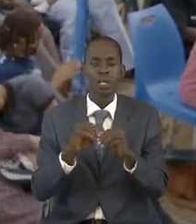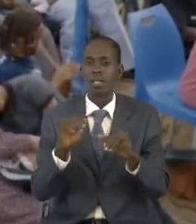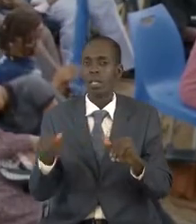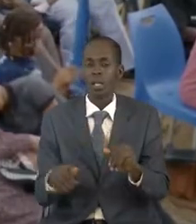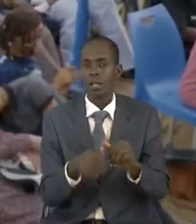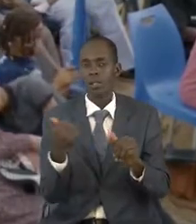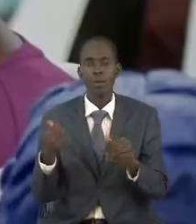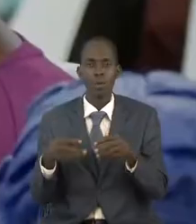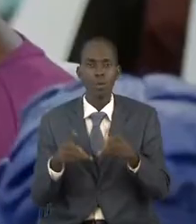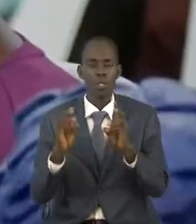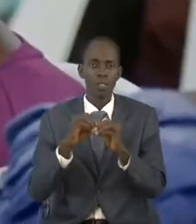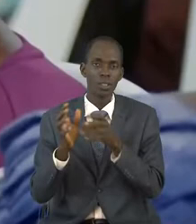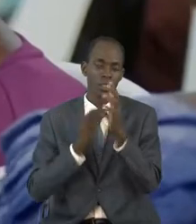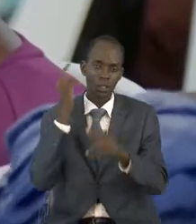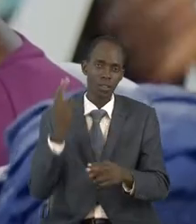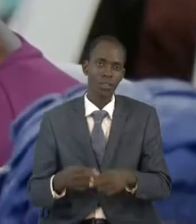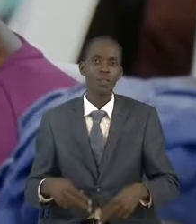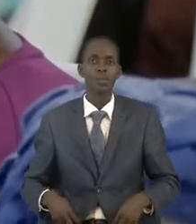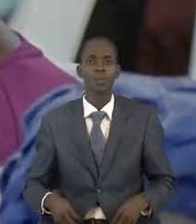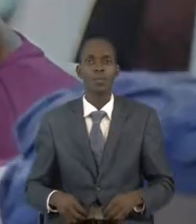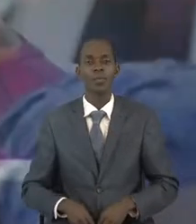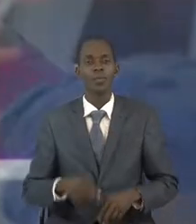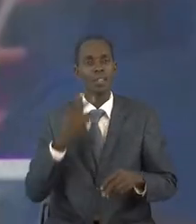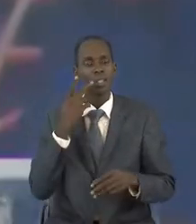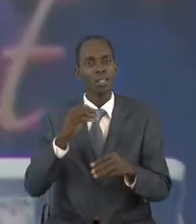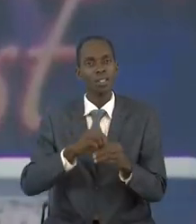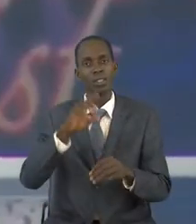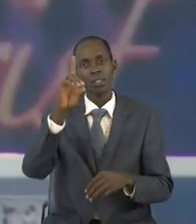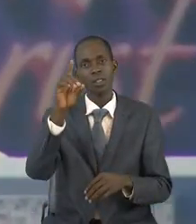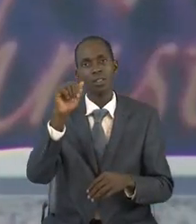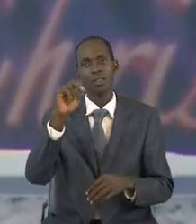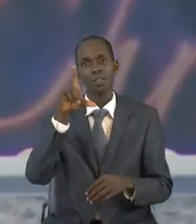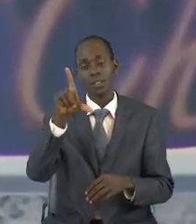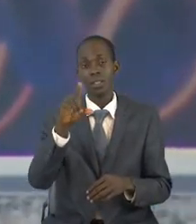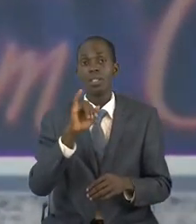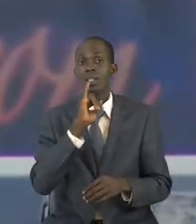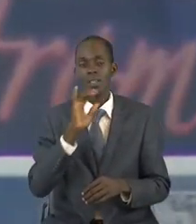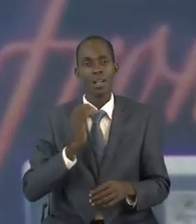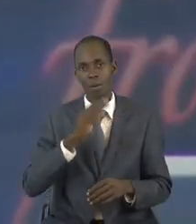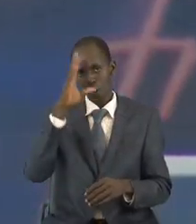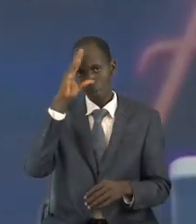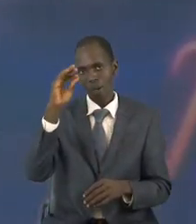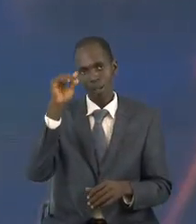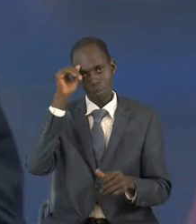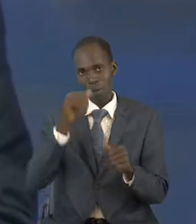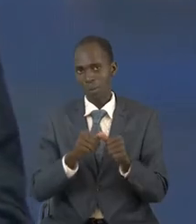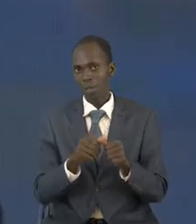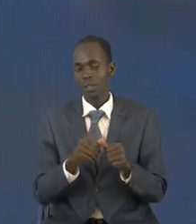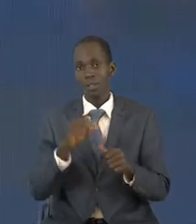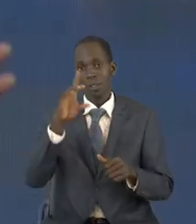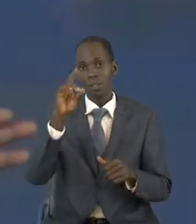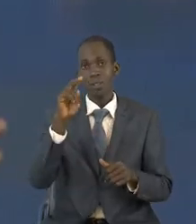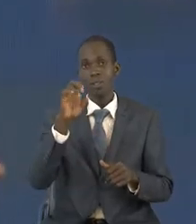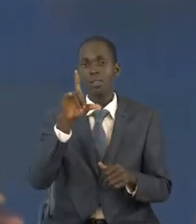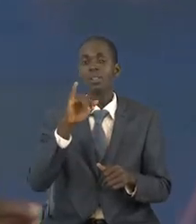in Jesus' name. Look at Daniel. There's a man. You remember Daniel? You remember Obed-Edom? You